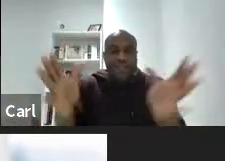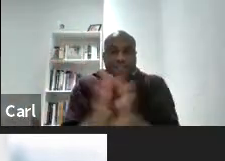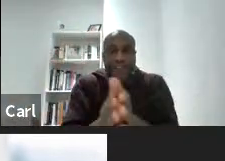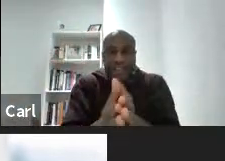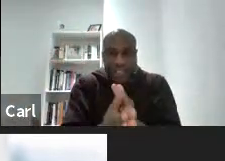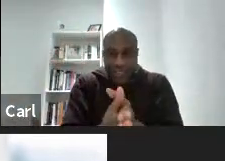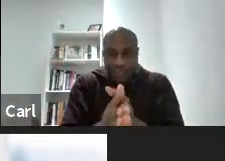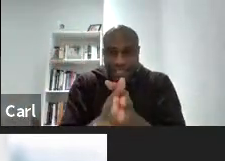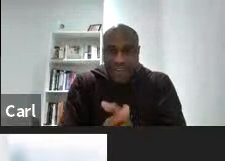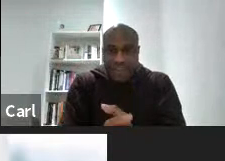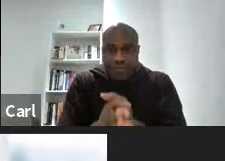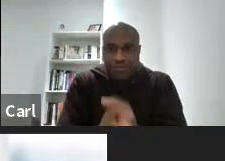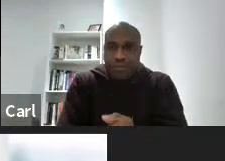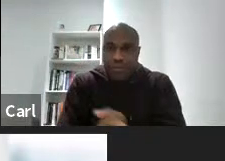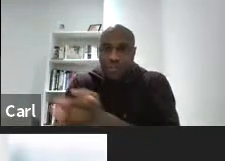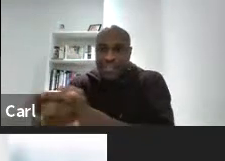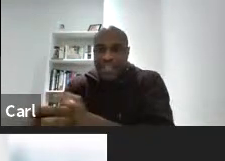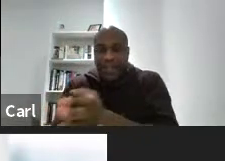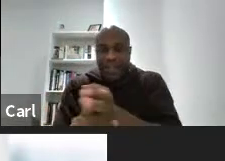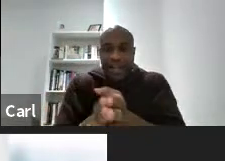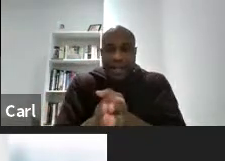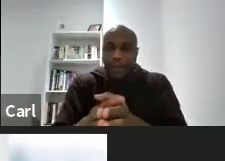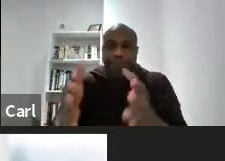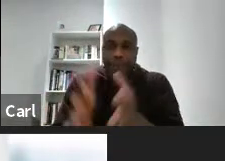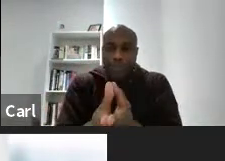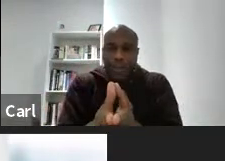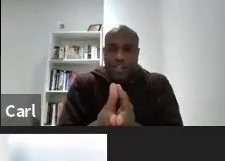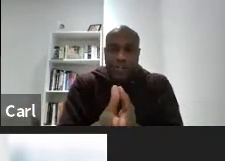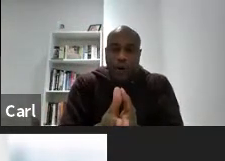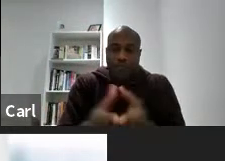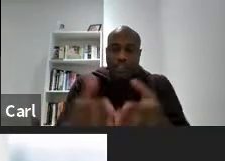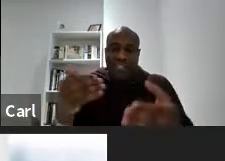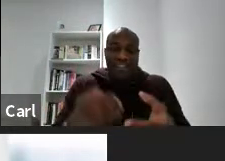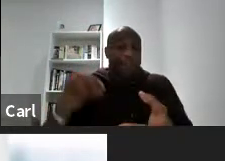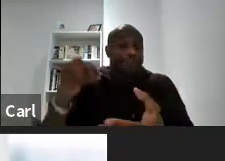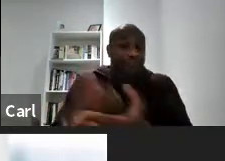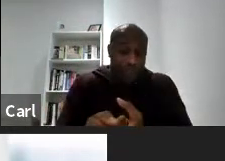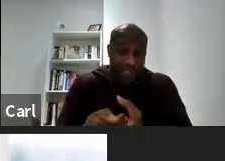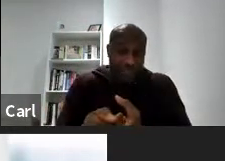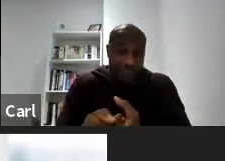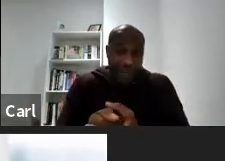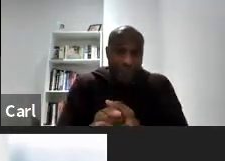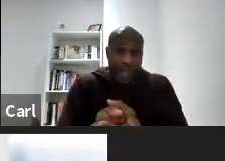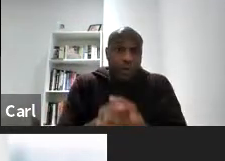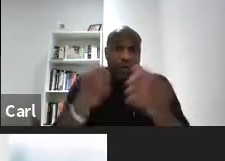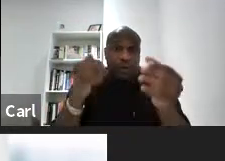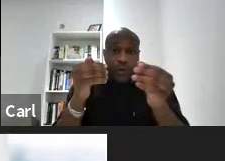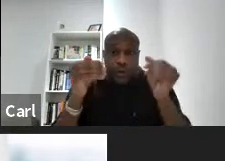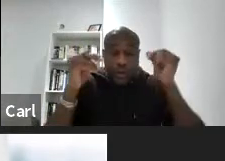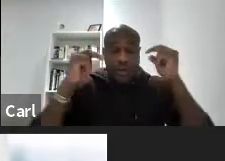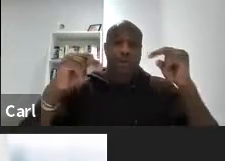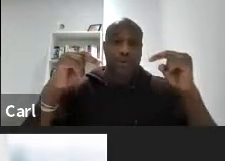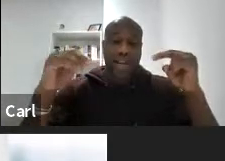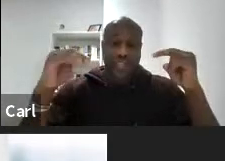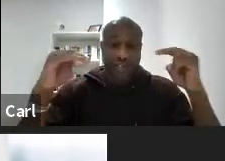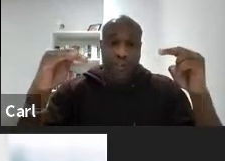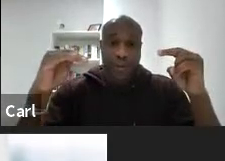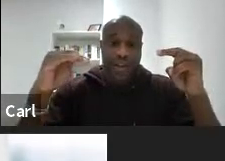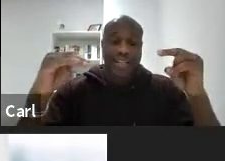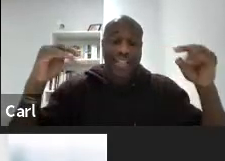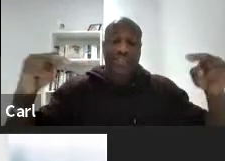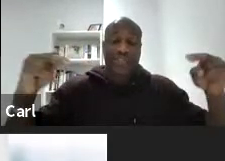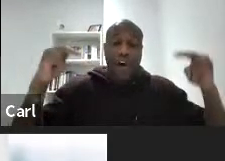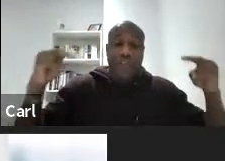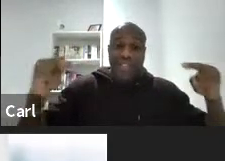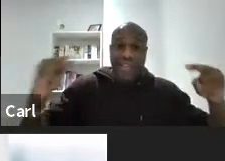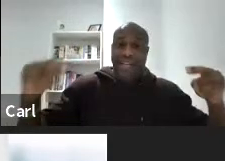and not being fixed to a specific route or a specific problem you're trying to solve or a specific product, right? Your goal as